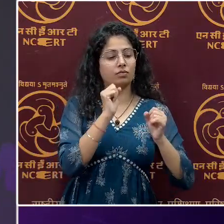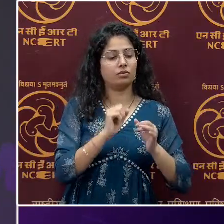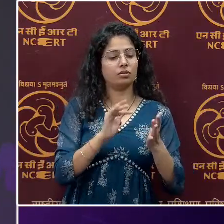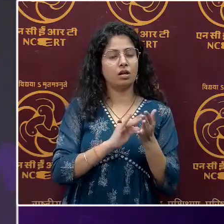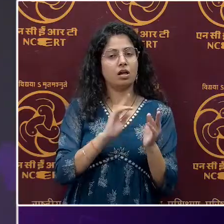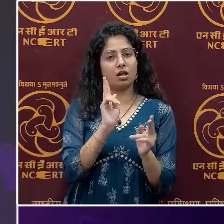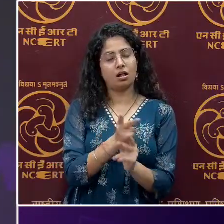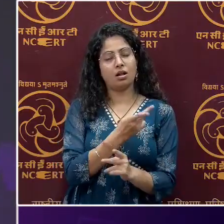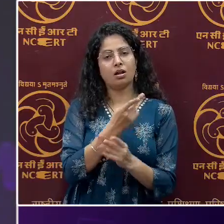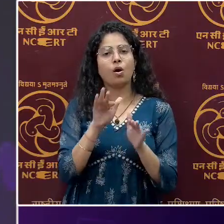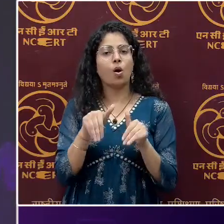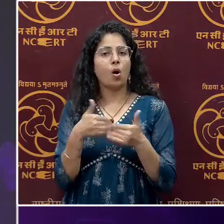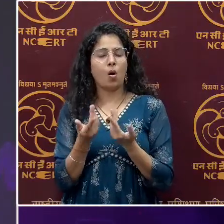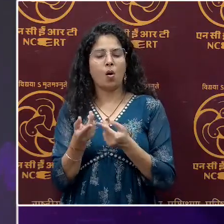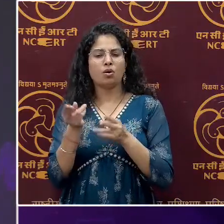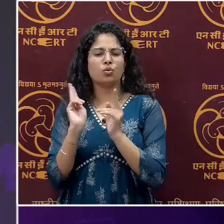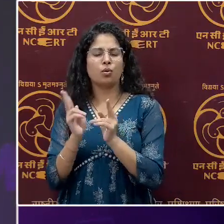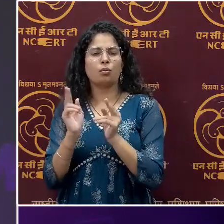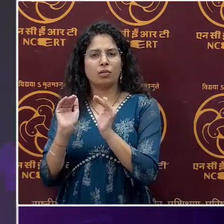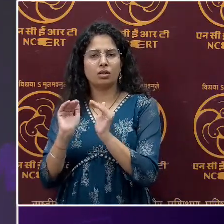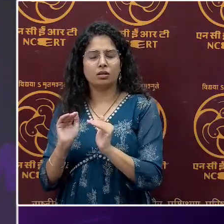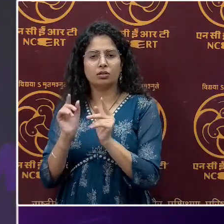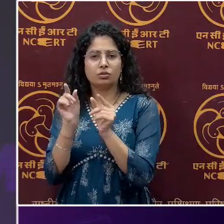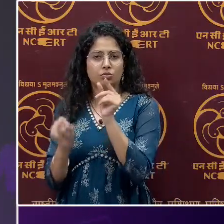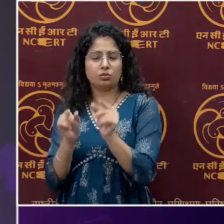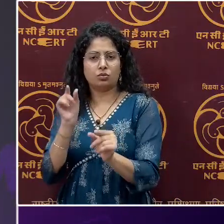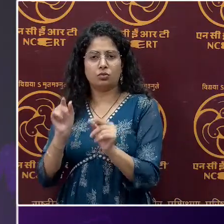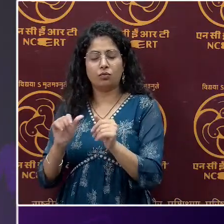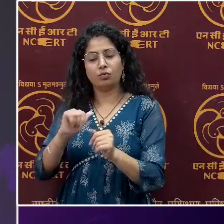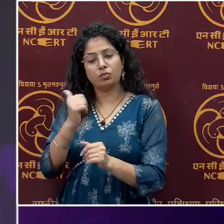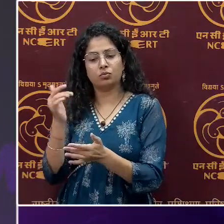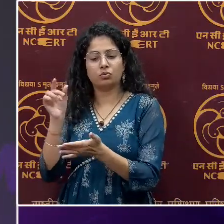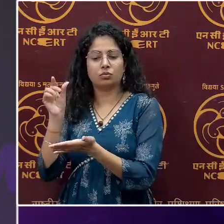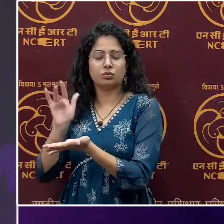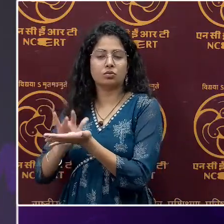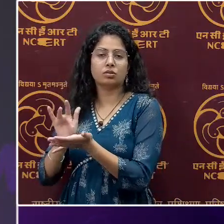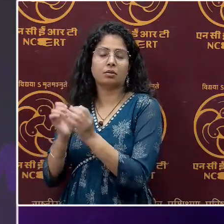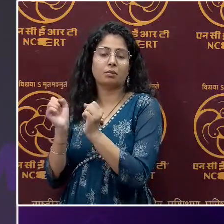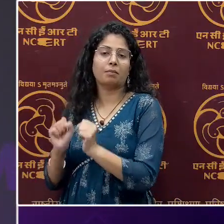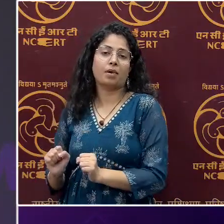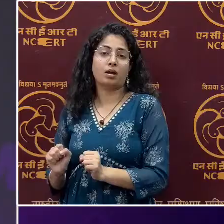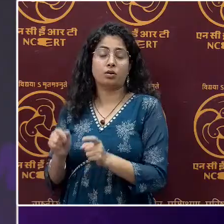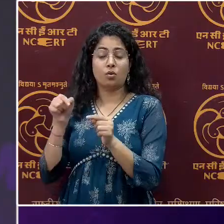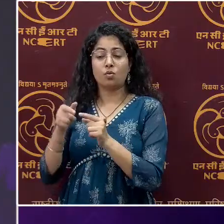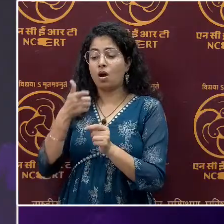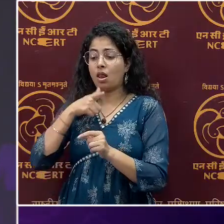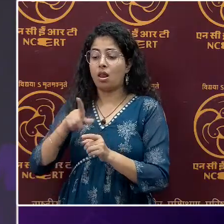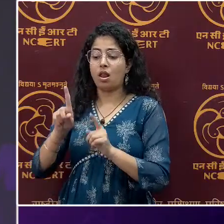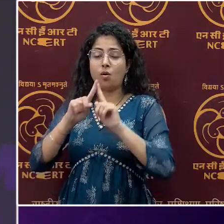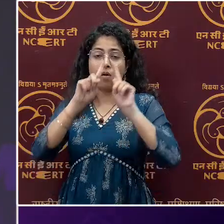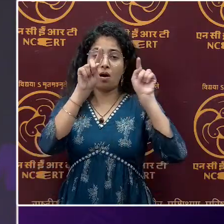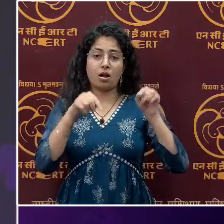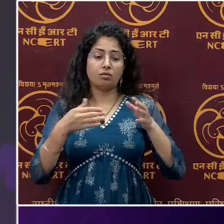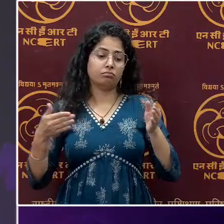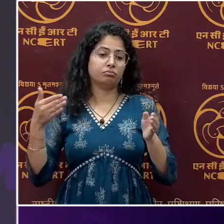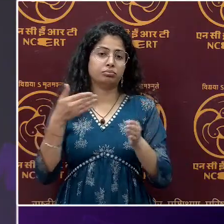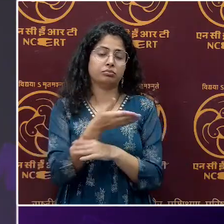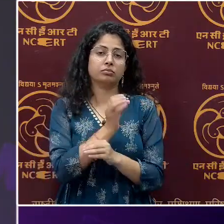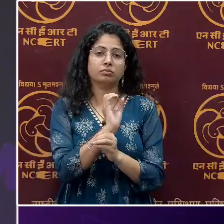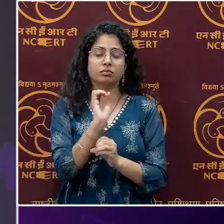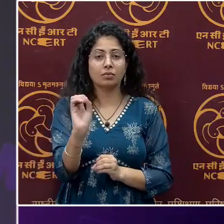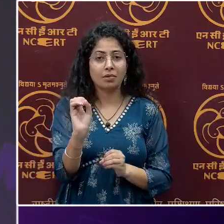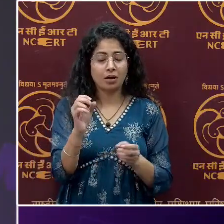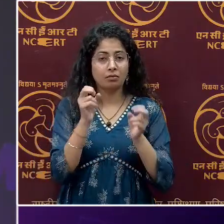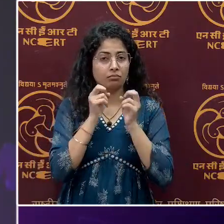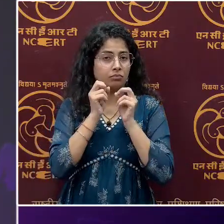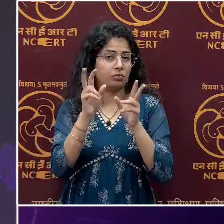called airmen and the soldiers sit somewhere else, and they are not allowed to cross the gate. And now also, for your